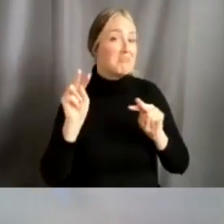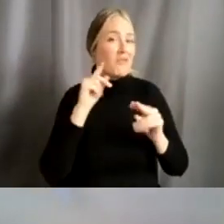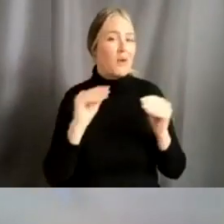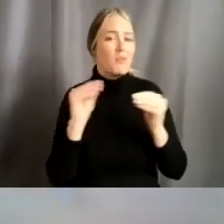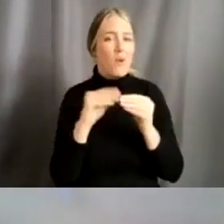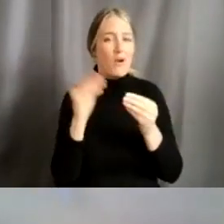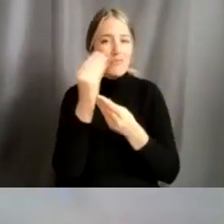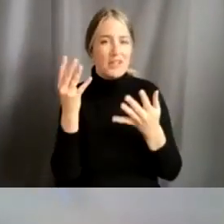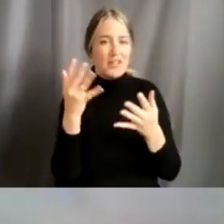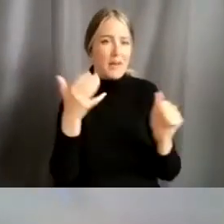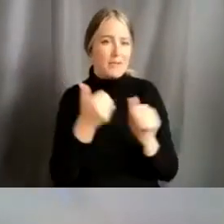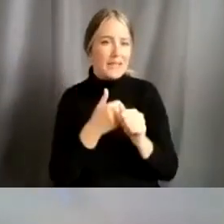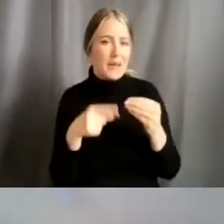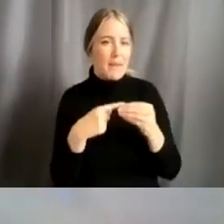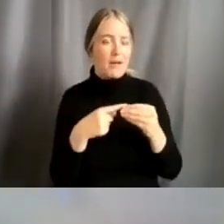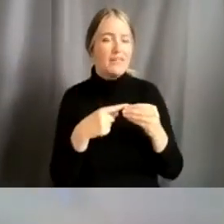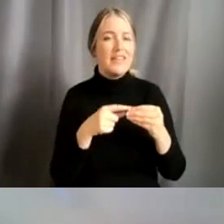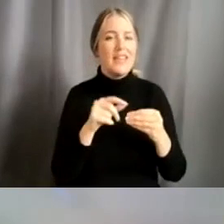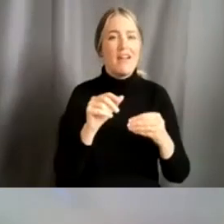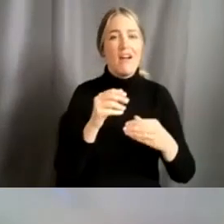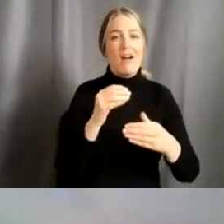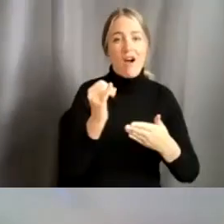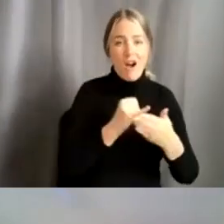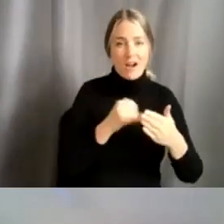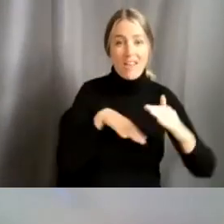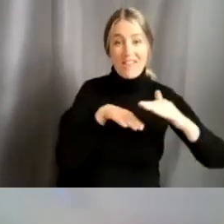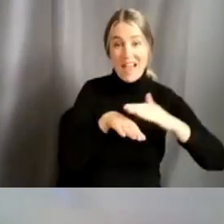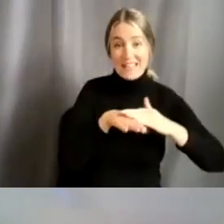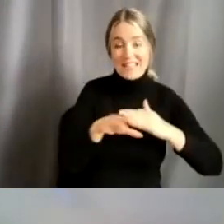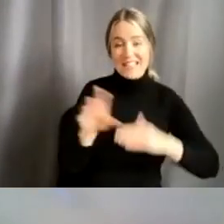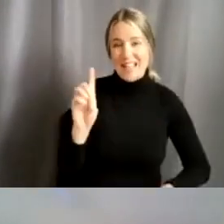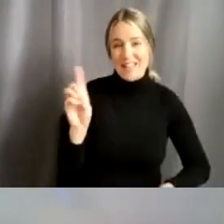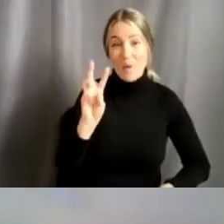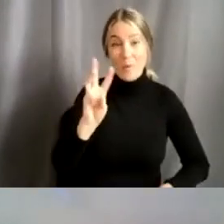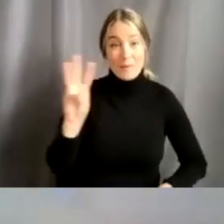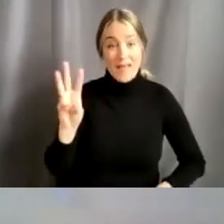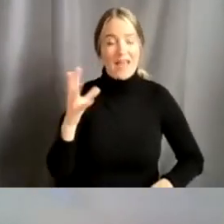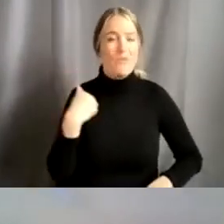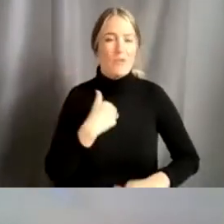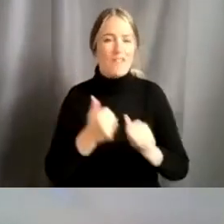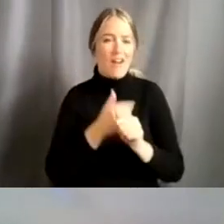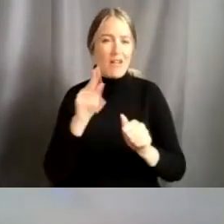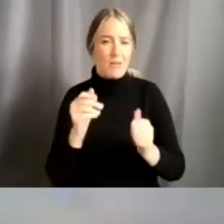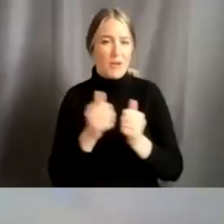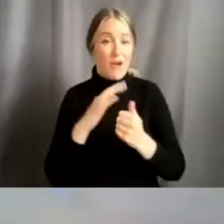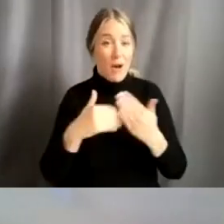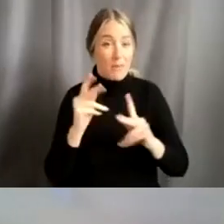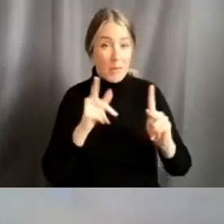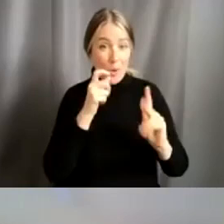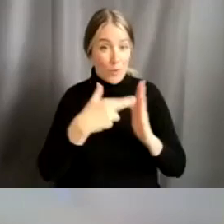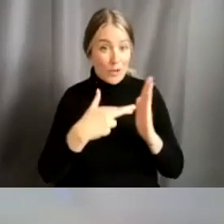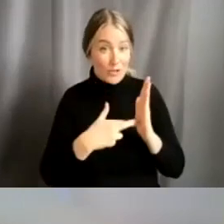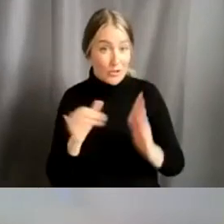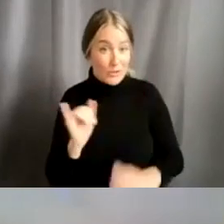and updates on the Art of Access Denver website. And we'll be following up with all the registrants as well. So thank